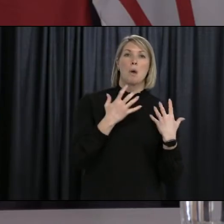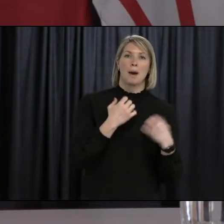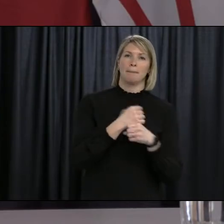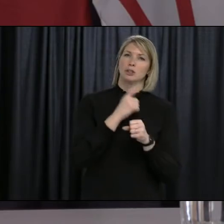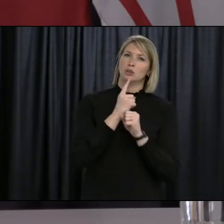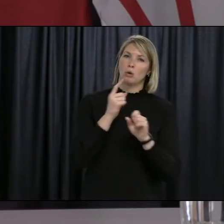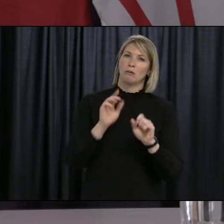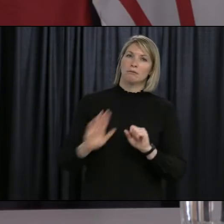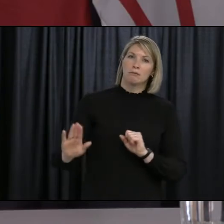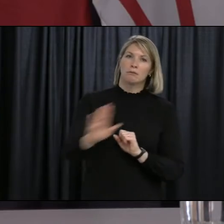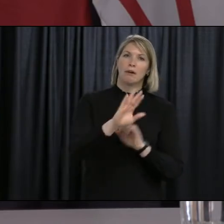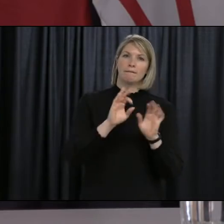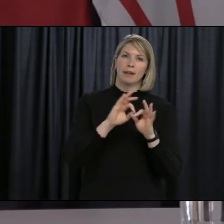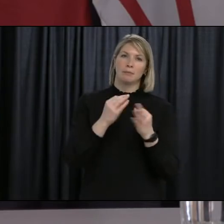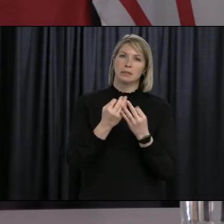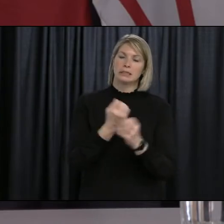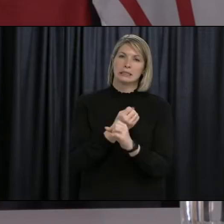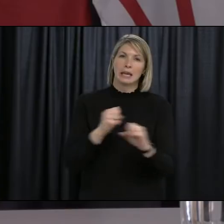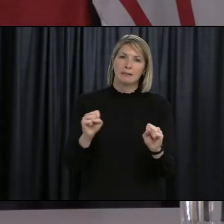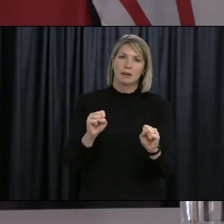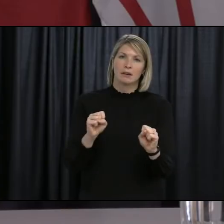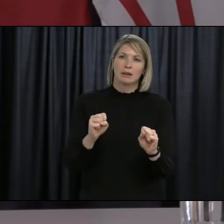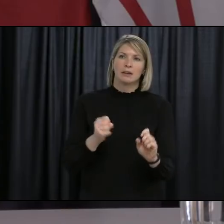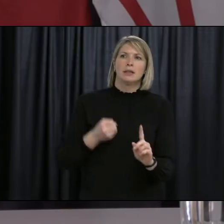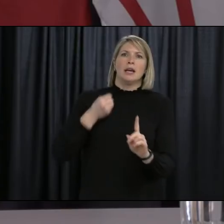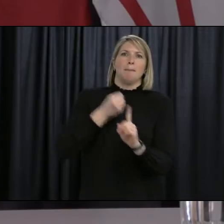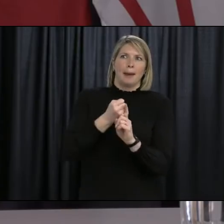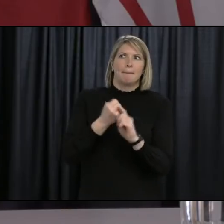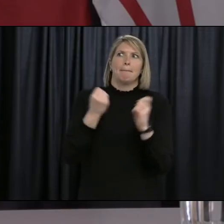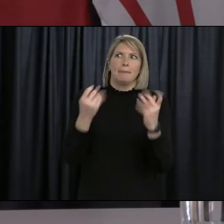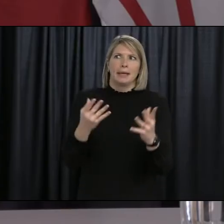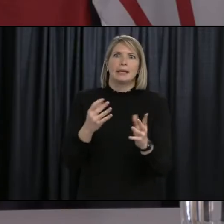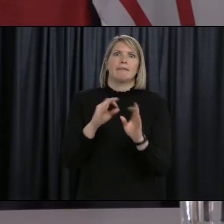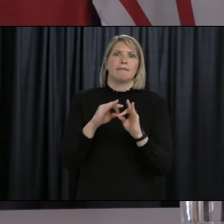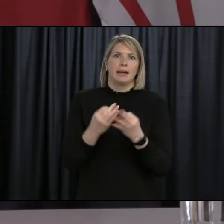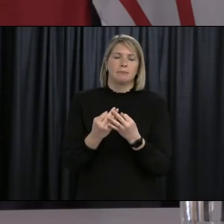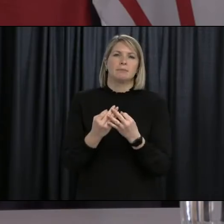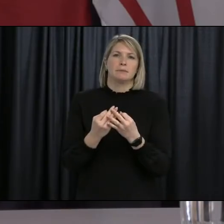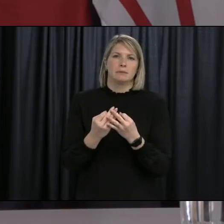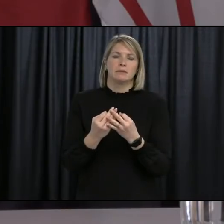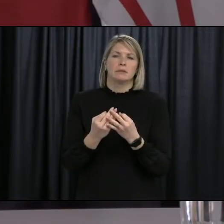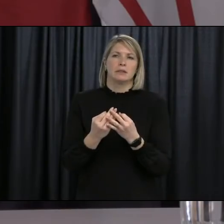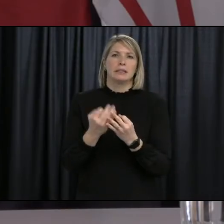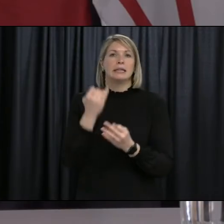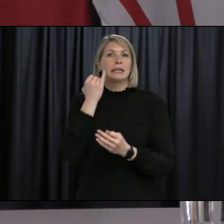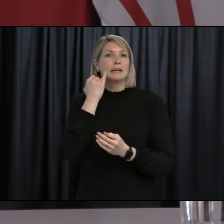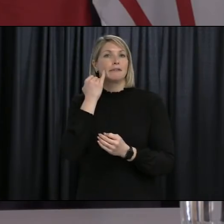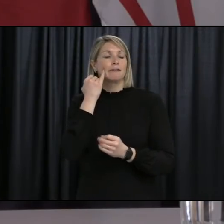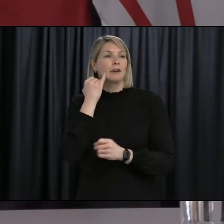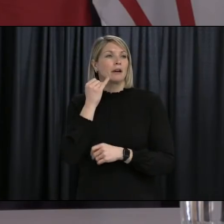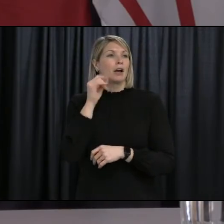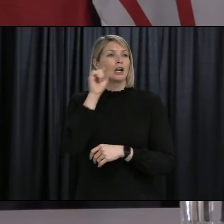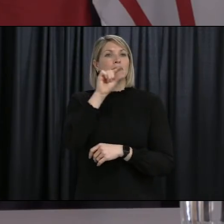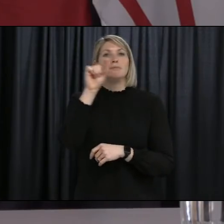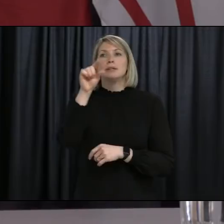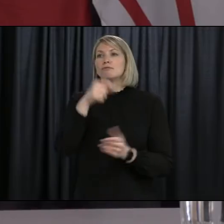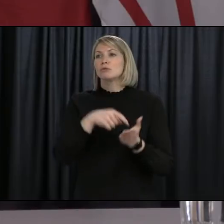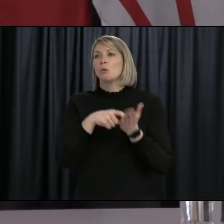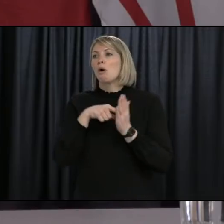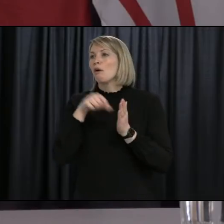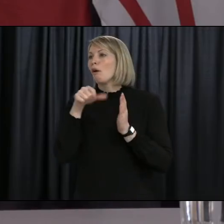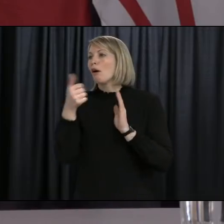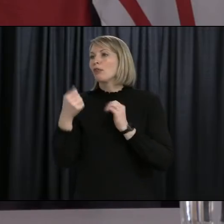if there was other issues facing government that were pertinent, that needed different ministers or the Premier